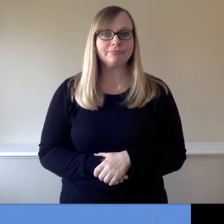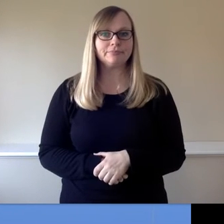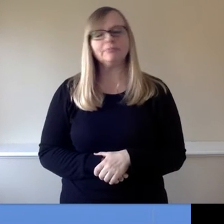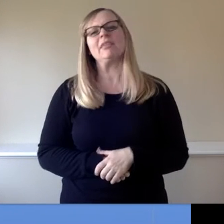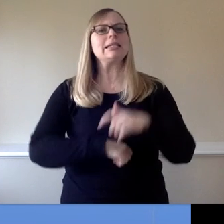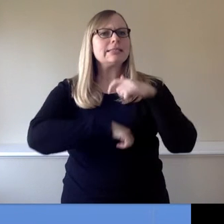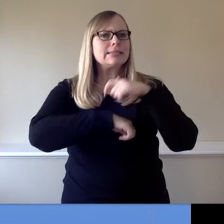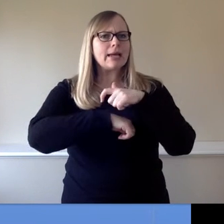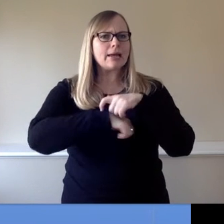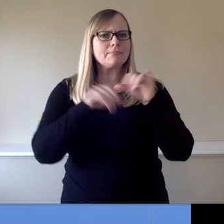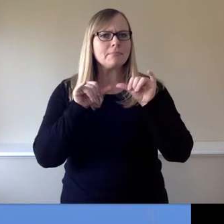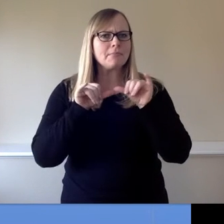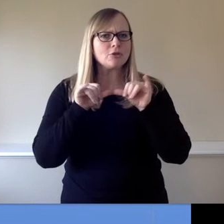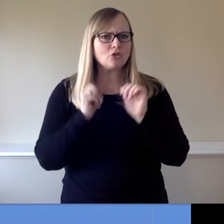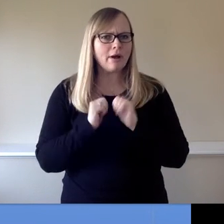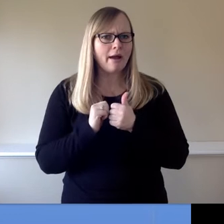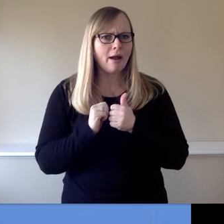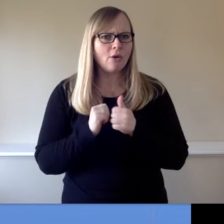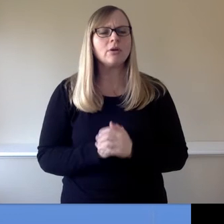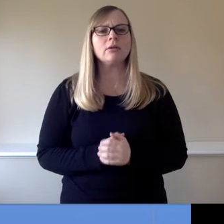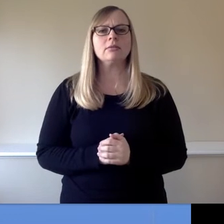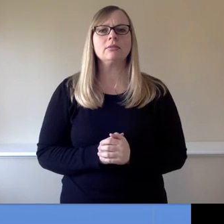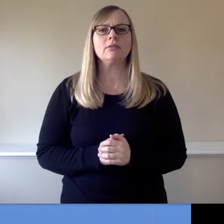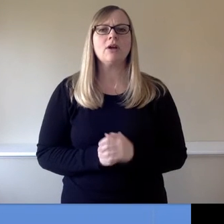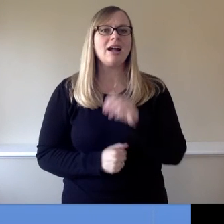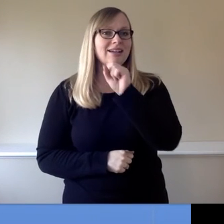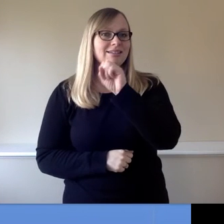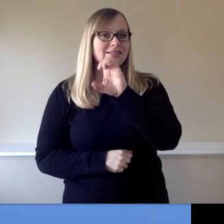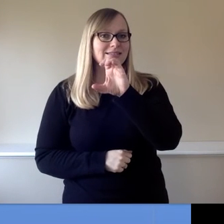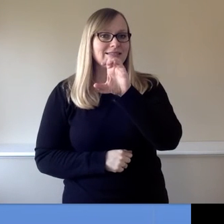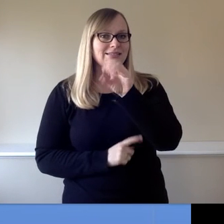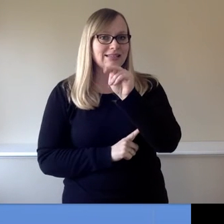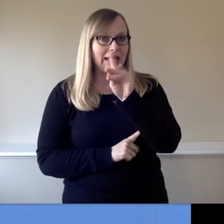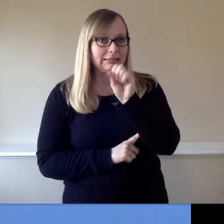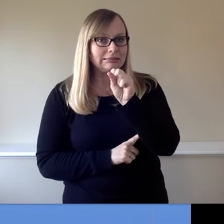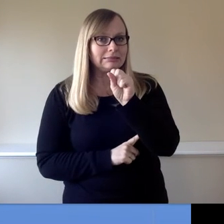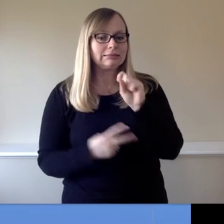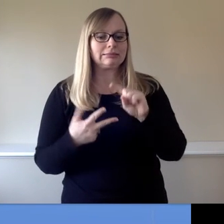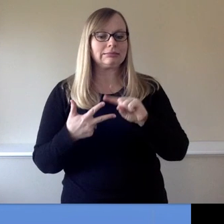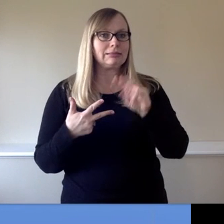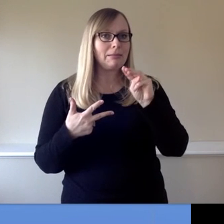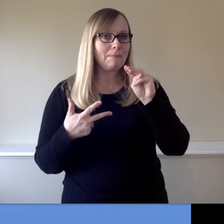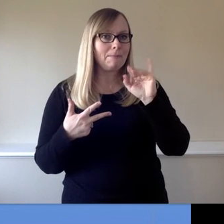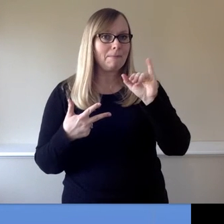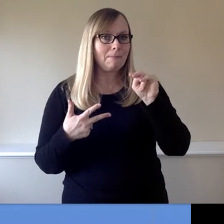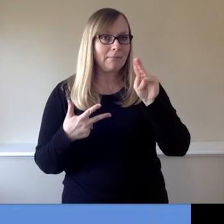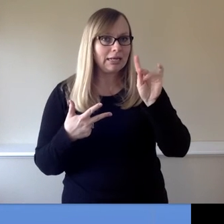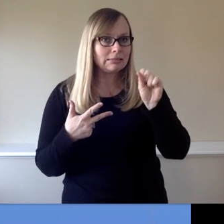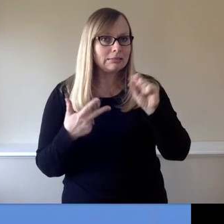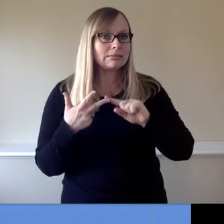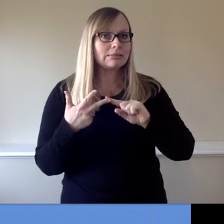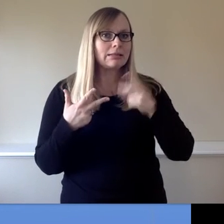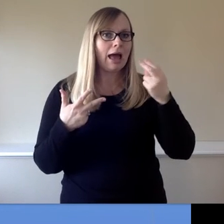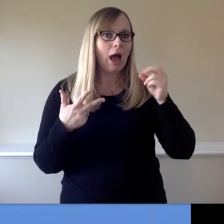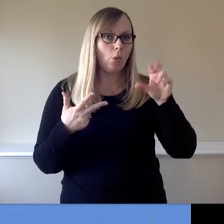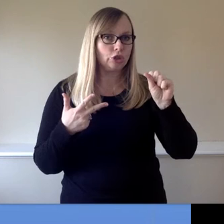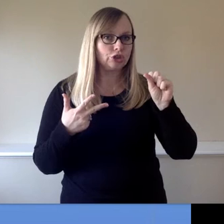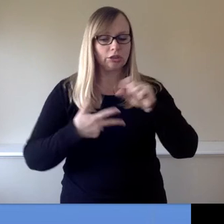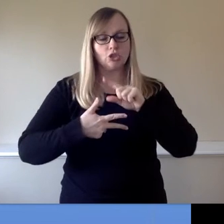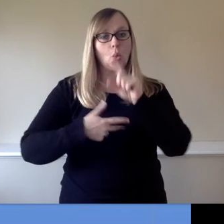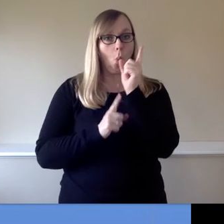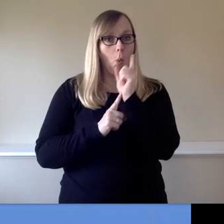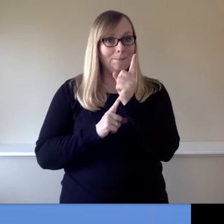Time's measured during the day in seconds and minutes and hours. There are 60 seconds for every